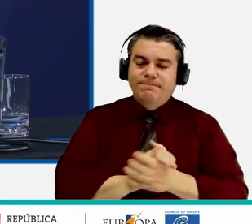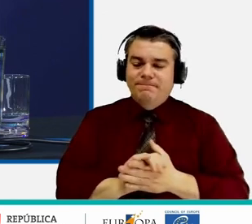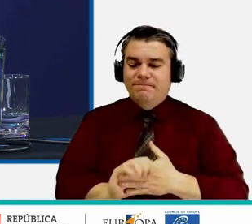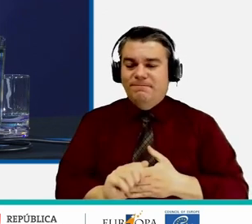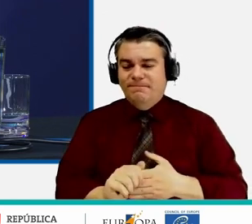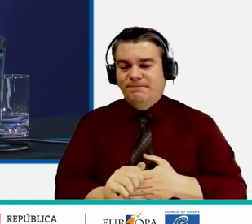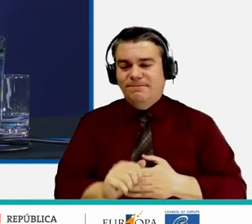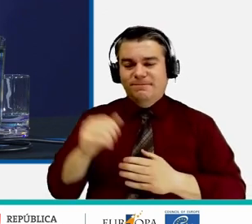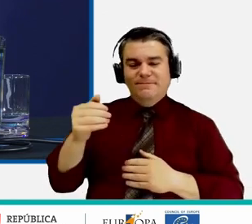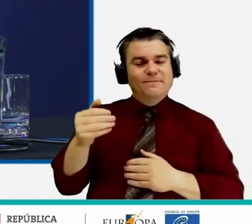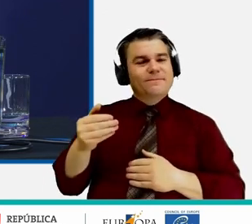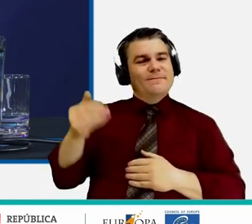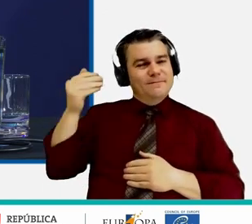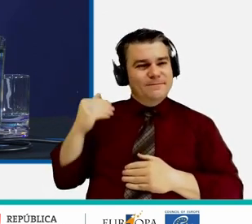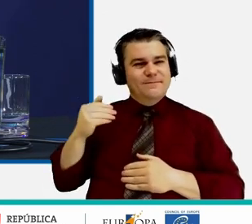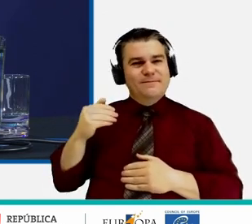fulfilling the